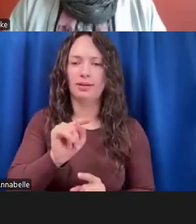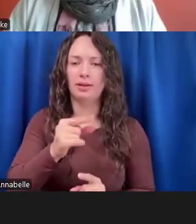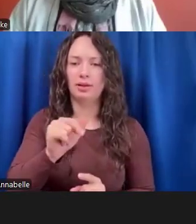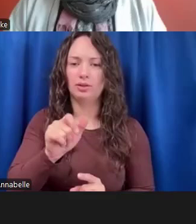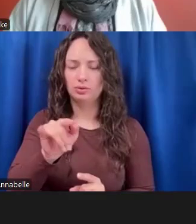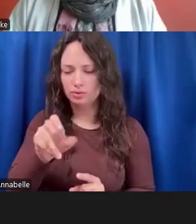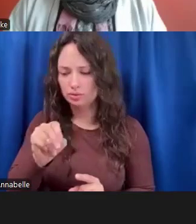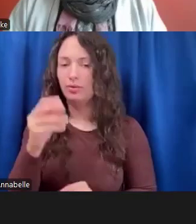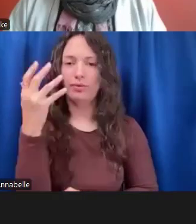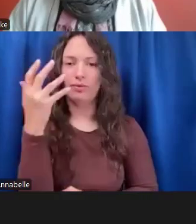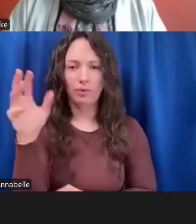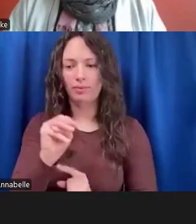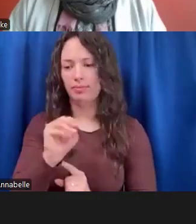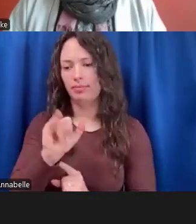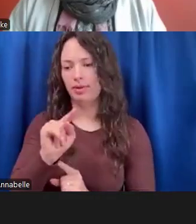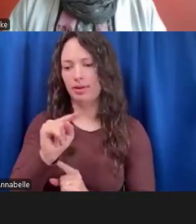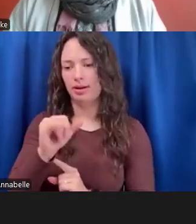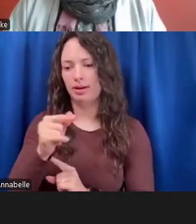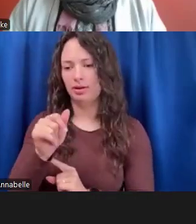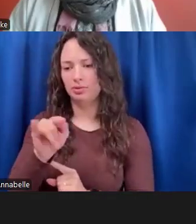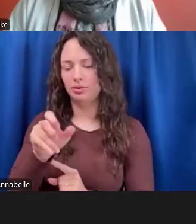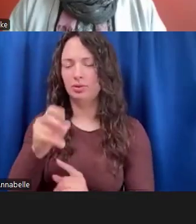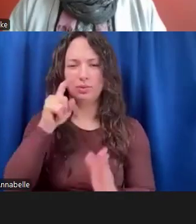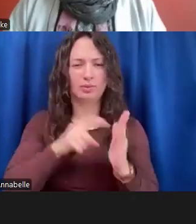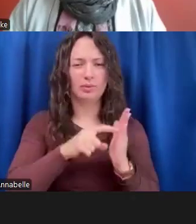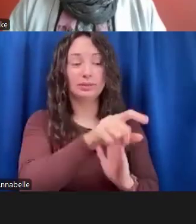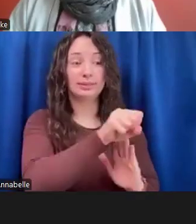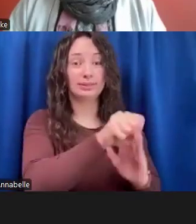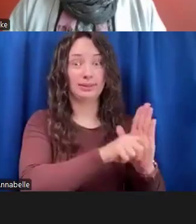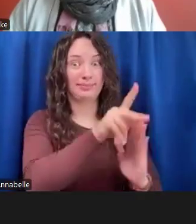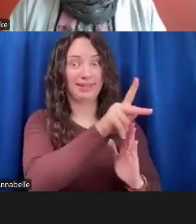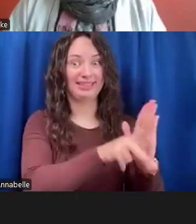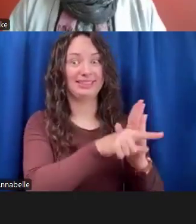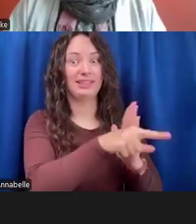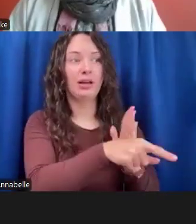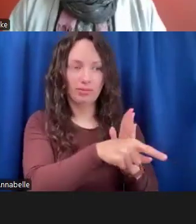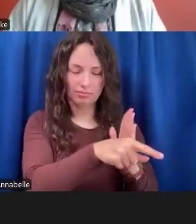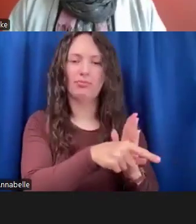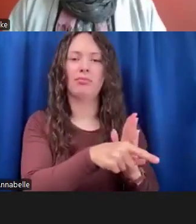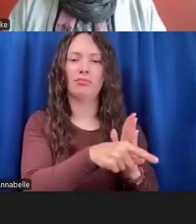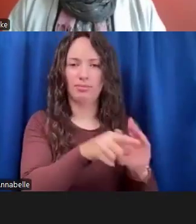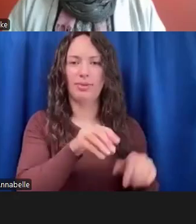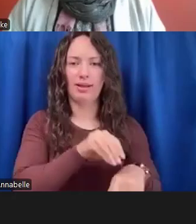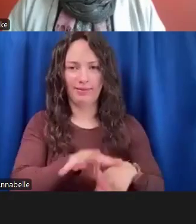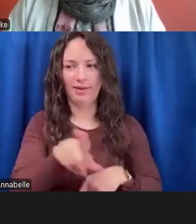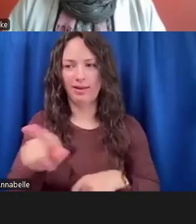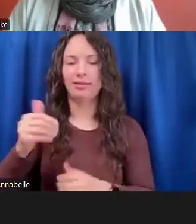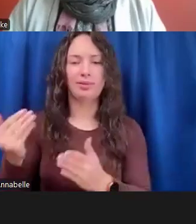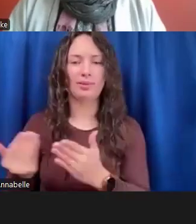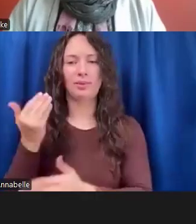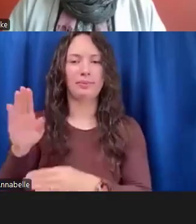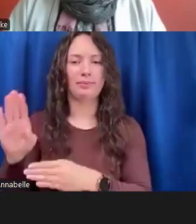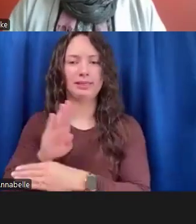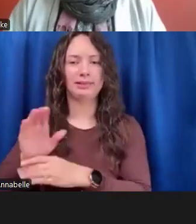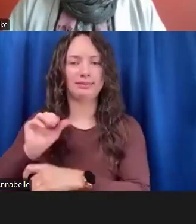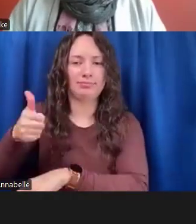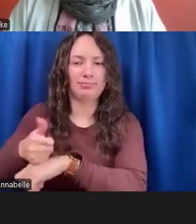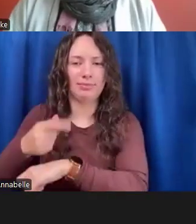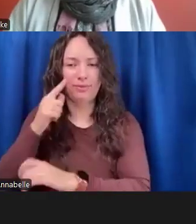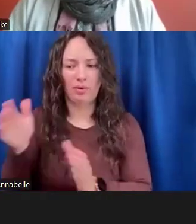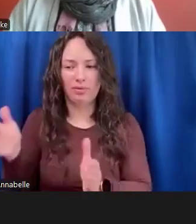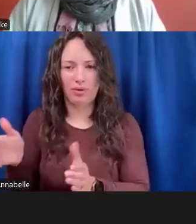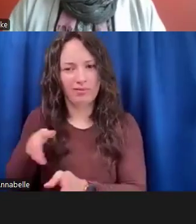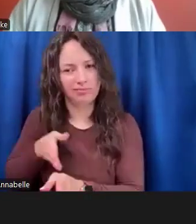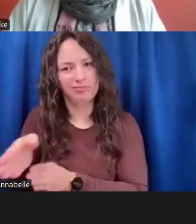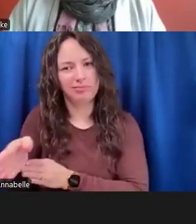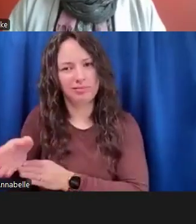policies, state policies that created a whole new business for these niche nurseries, right?